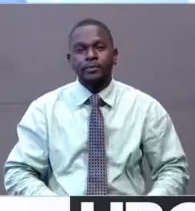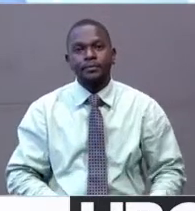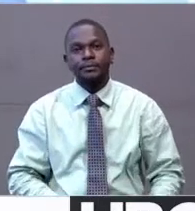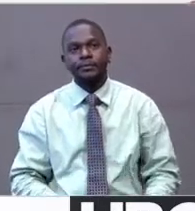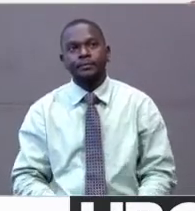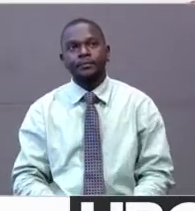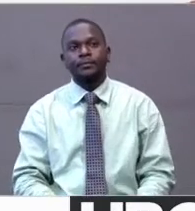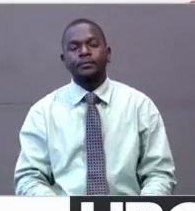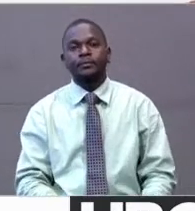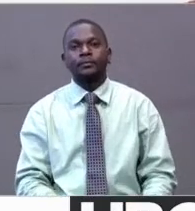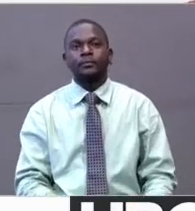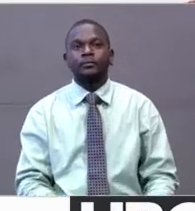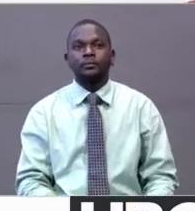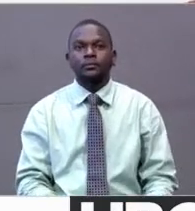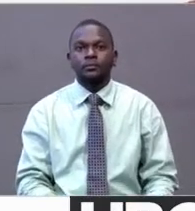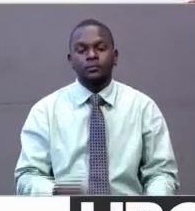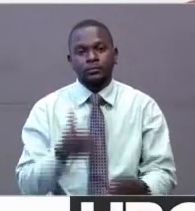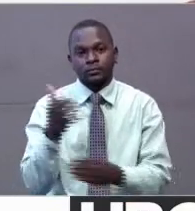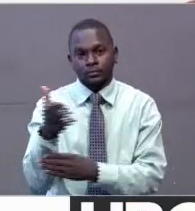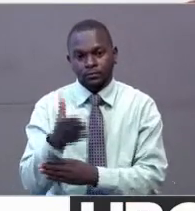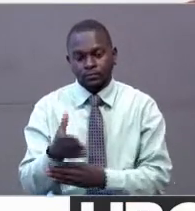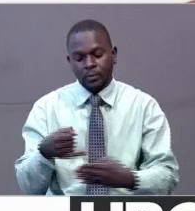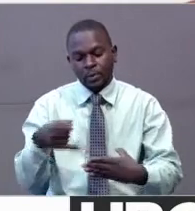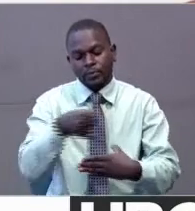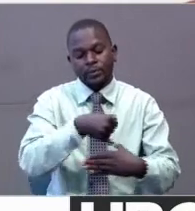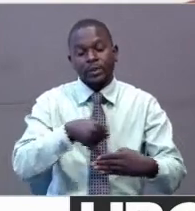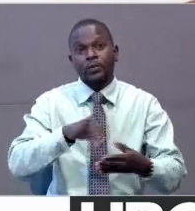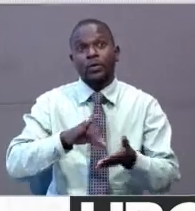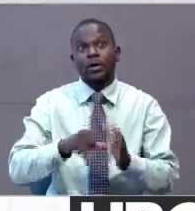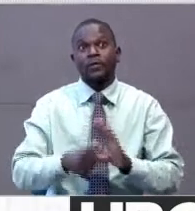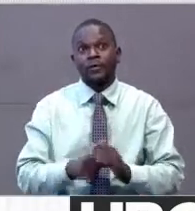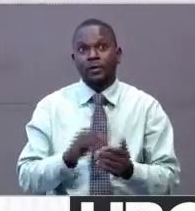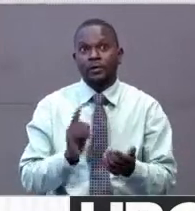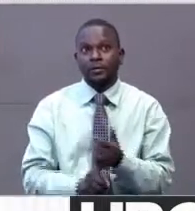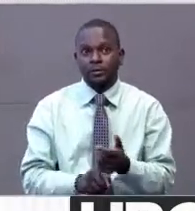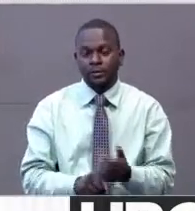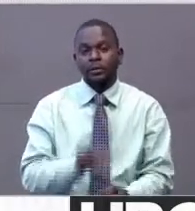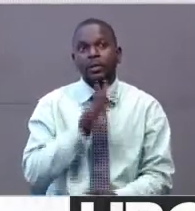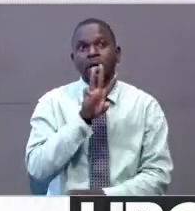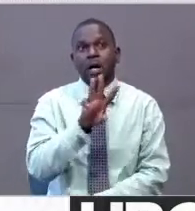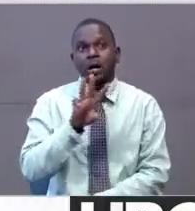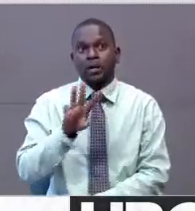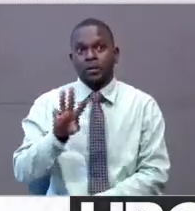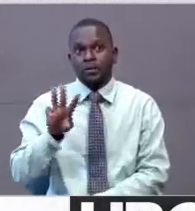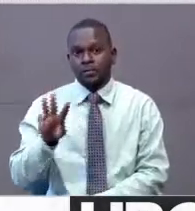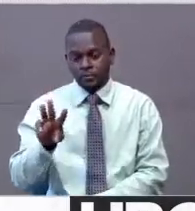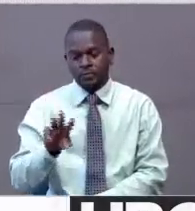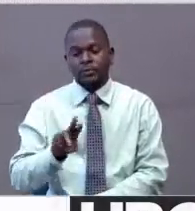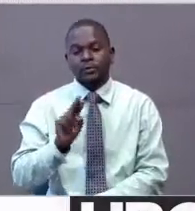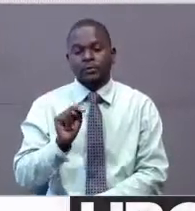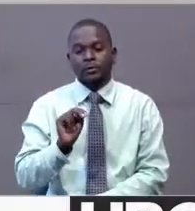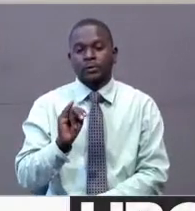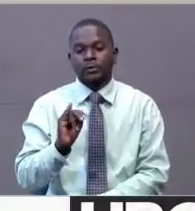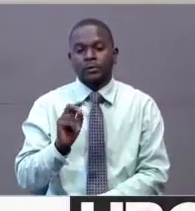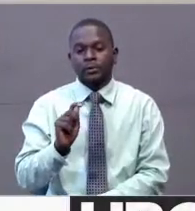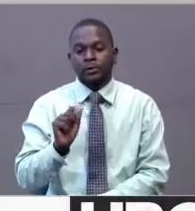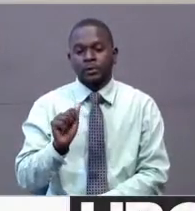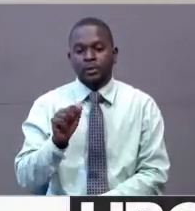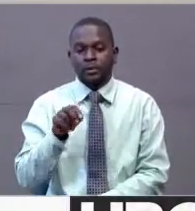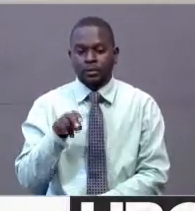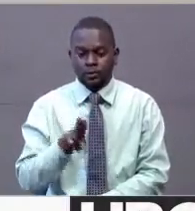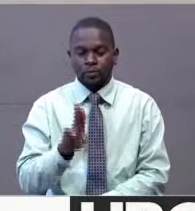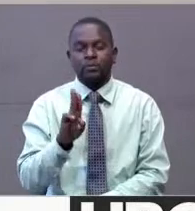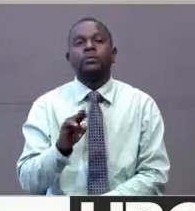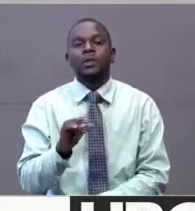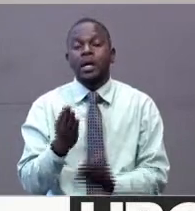handover. The Ministry of Internal Affairs has received an e-portal courtesy of NITAU. This